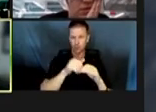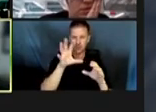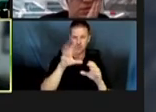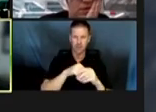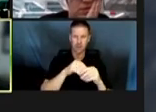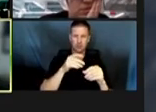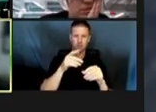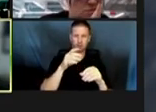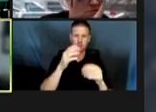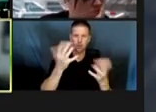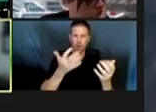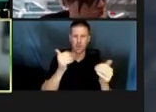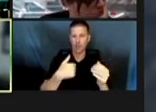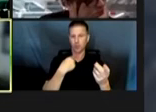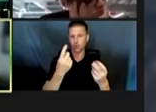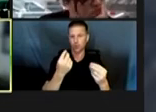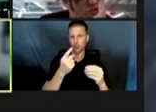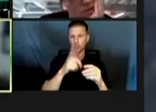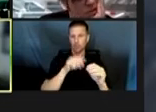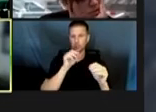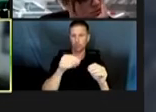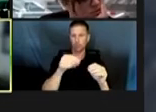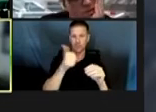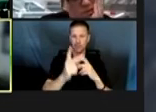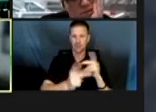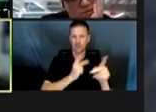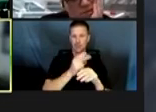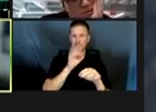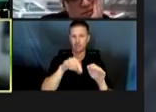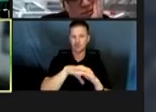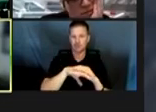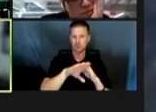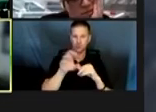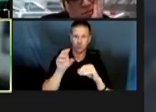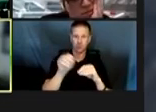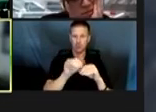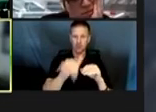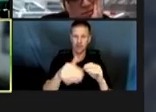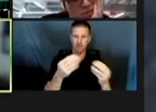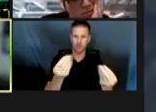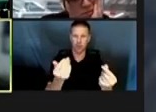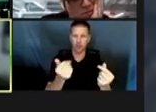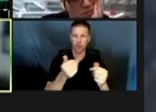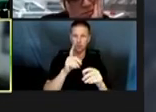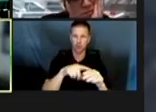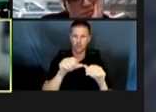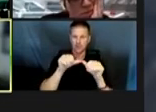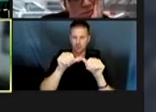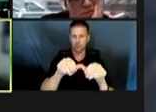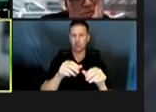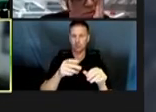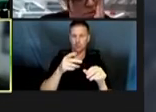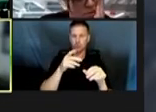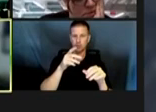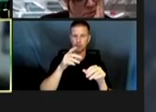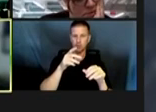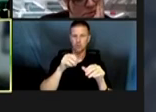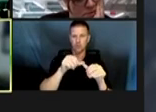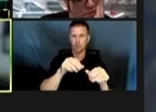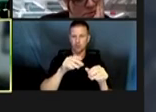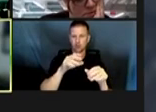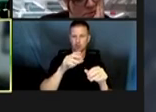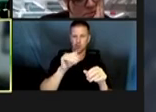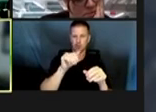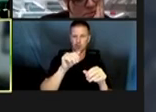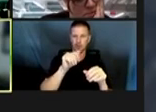on what can we do to put any type of accessibility into this property to continue chipping away at